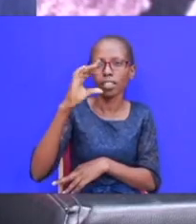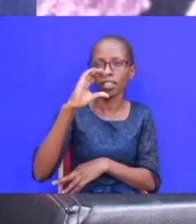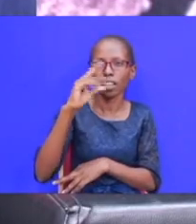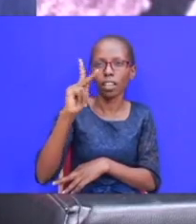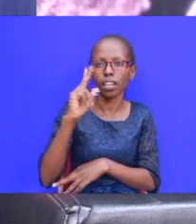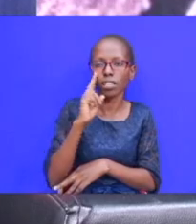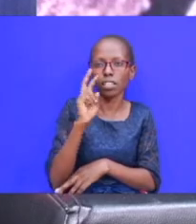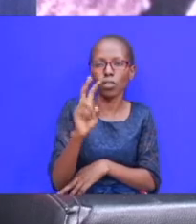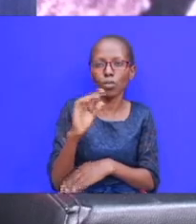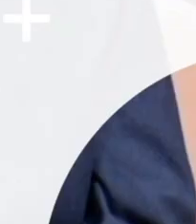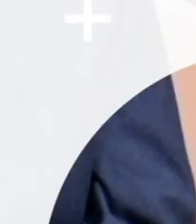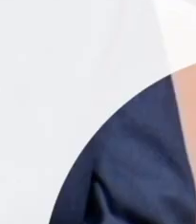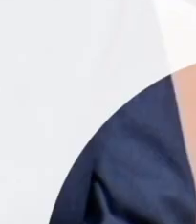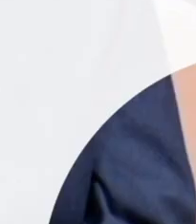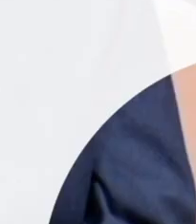see you next